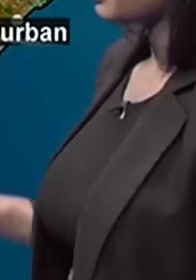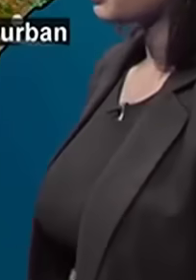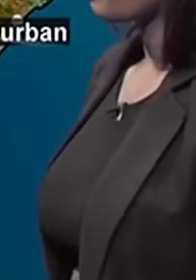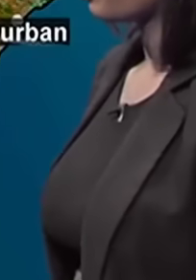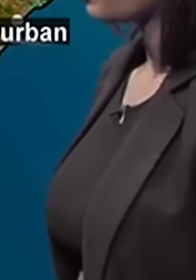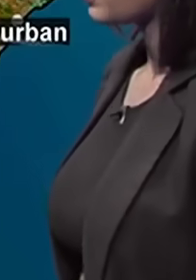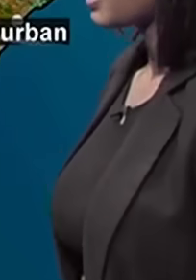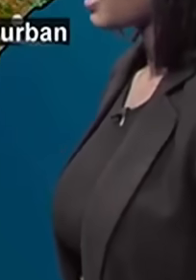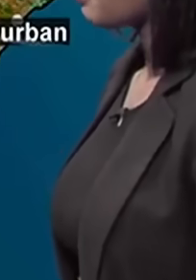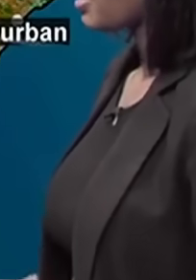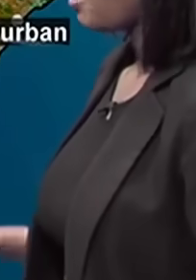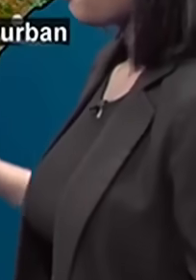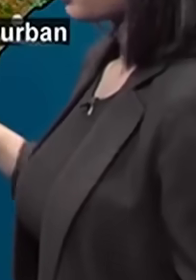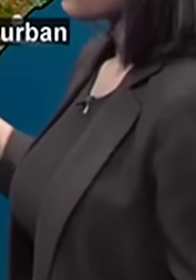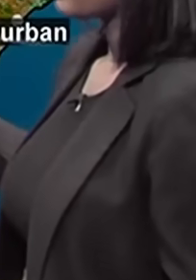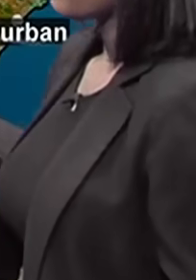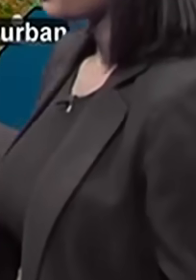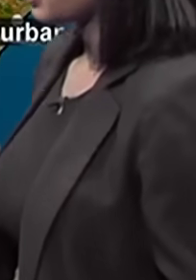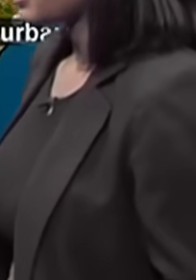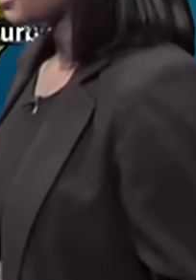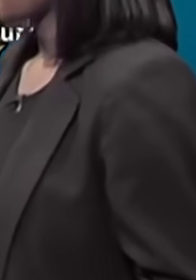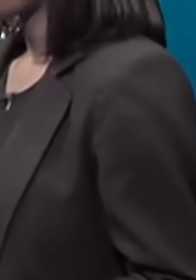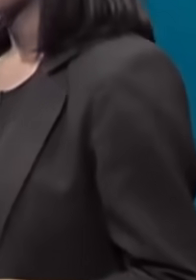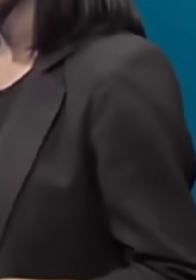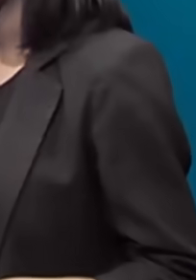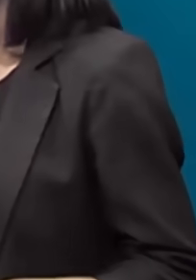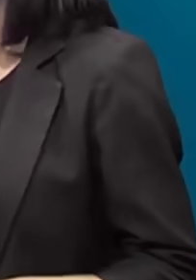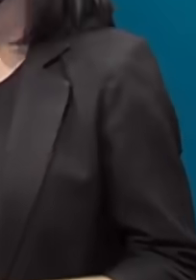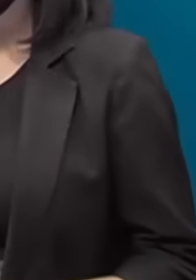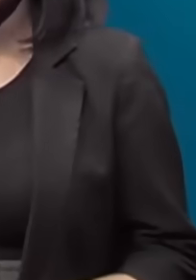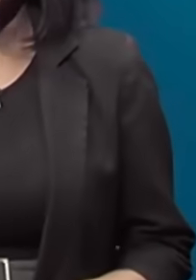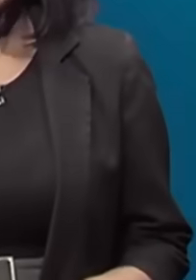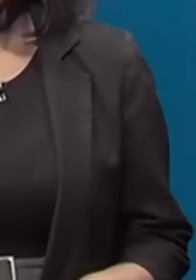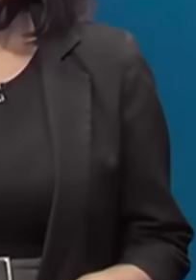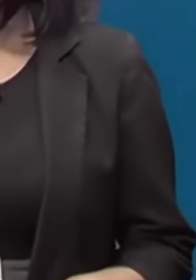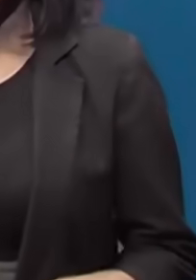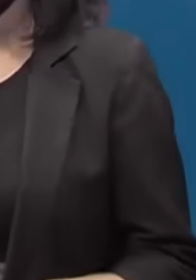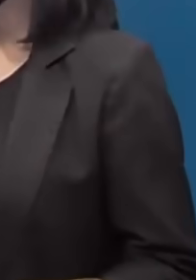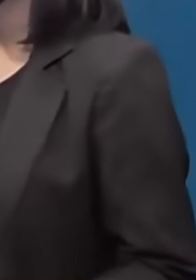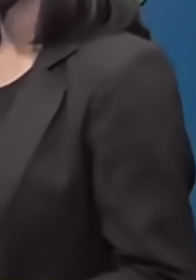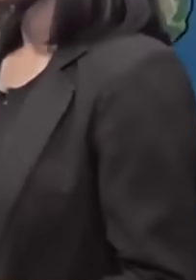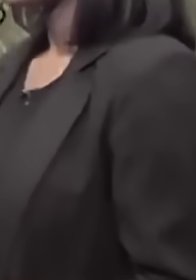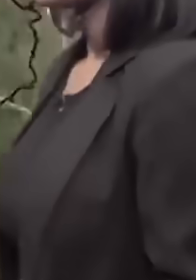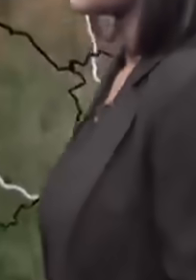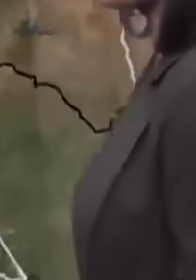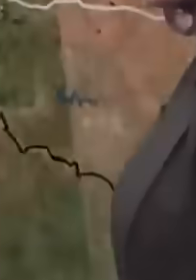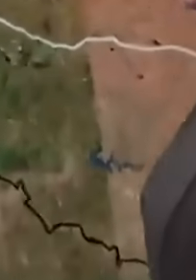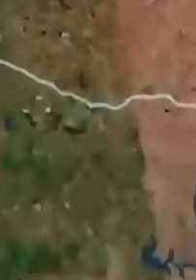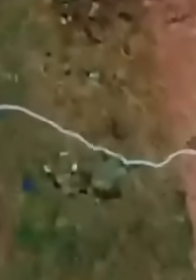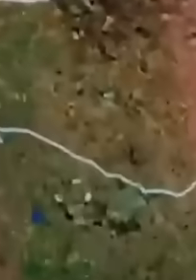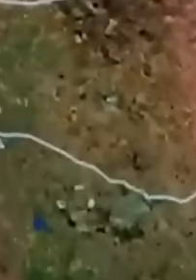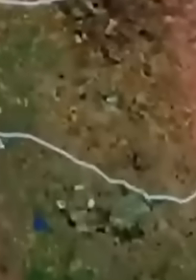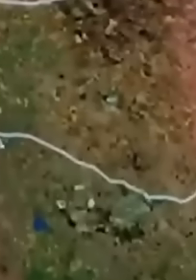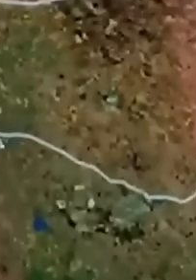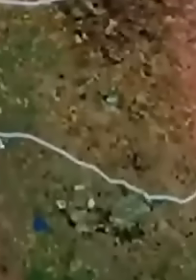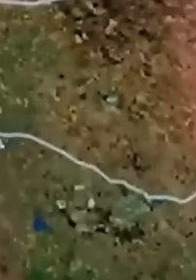di na le gone go tswelela gape mo karolong ya Free State le karolo ya Eastern Cape re lebelele di-temperature tsa rona fa re